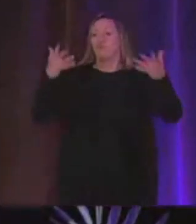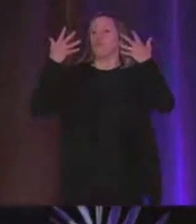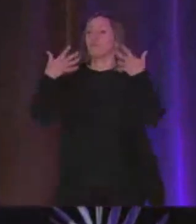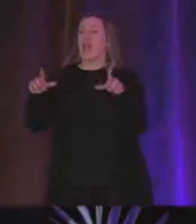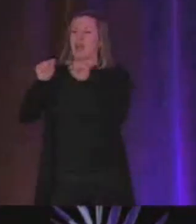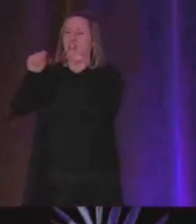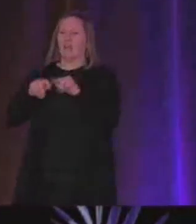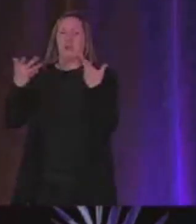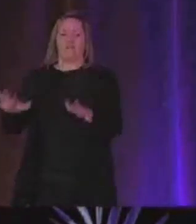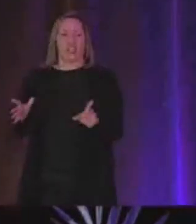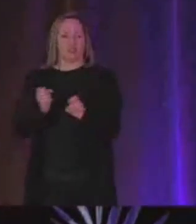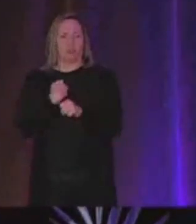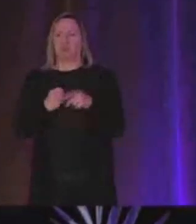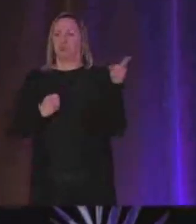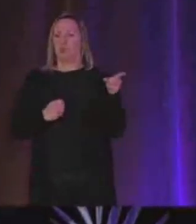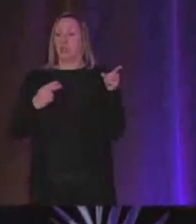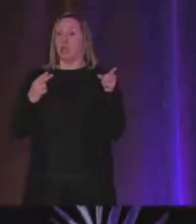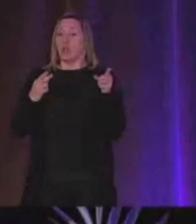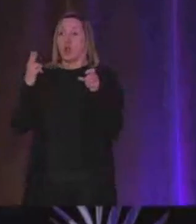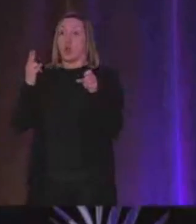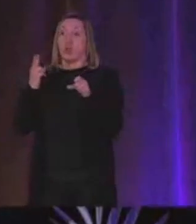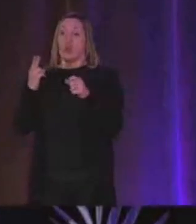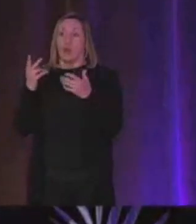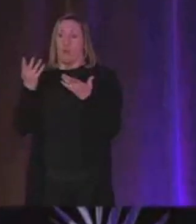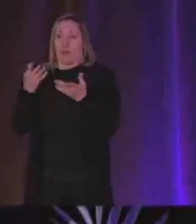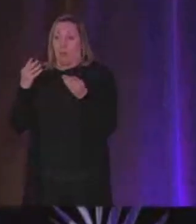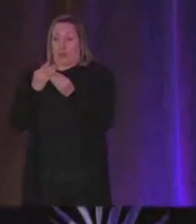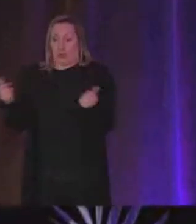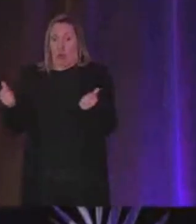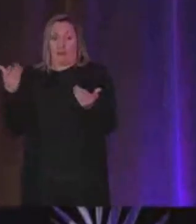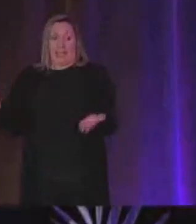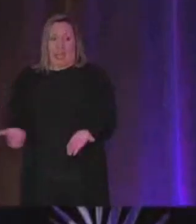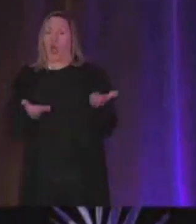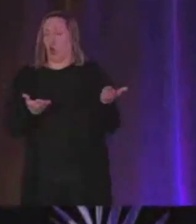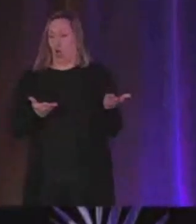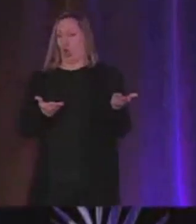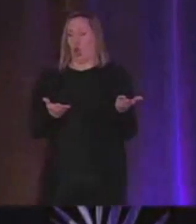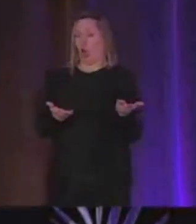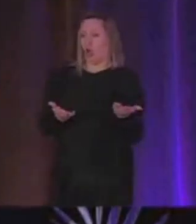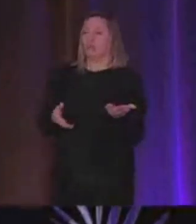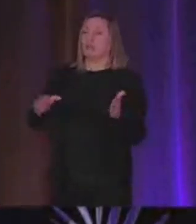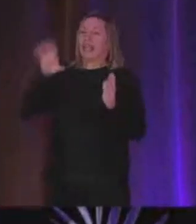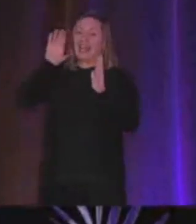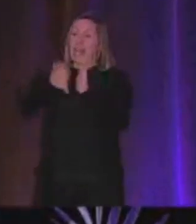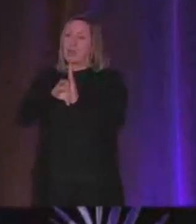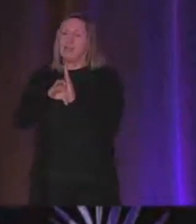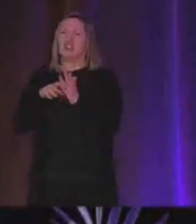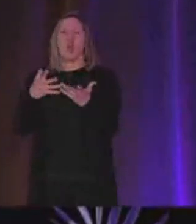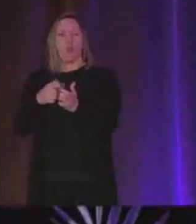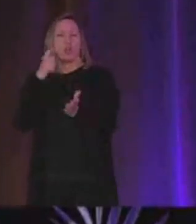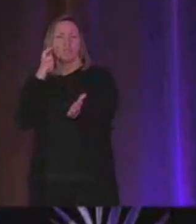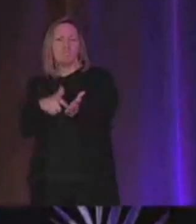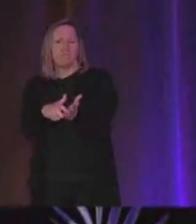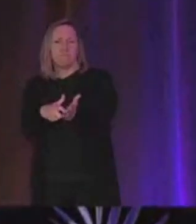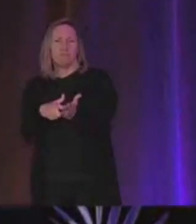as one such library. The use case that I'm trying to solve right now is here. Given an image, I need to detect